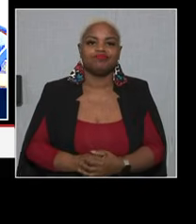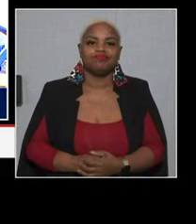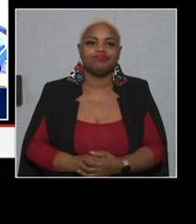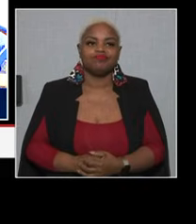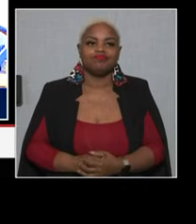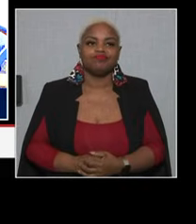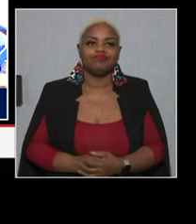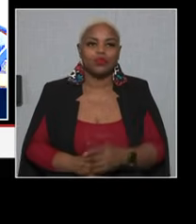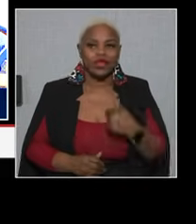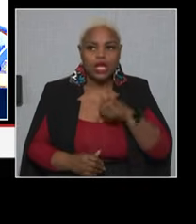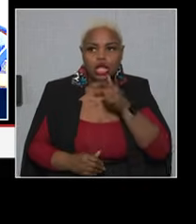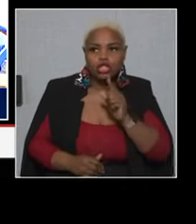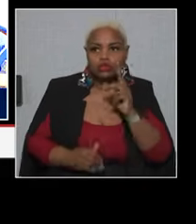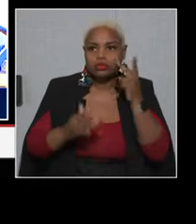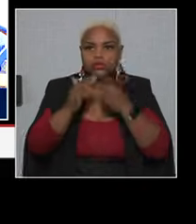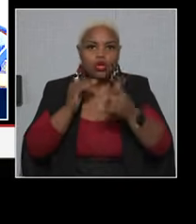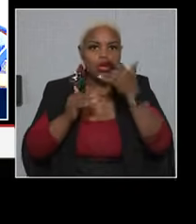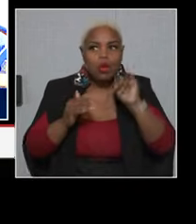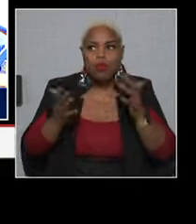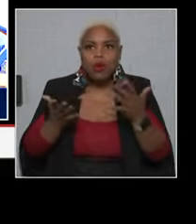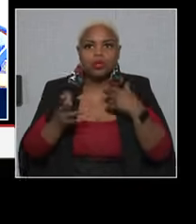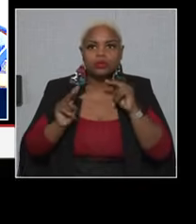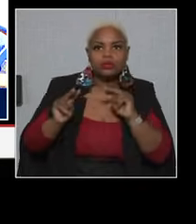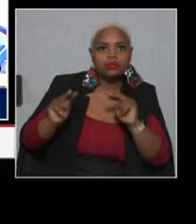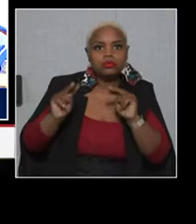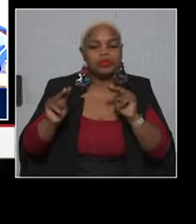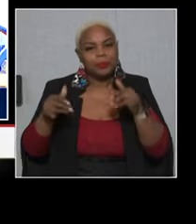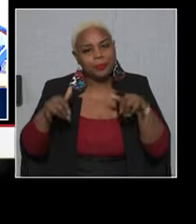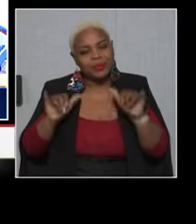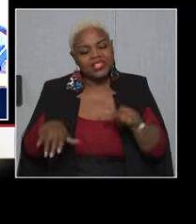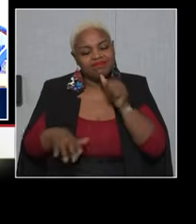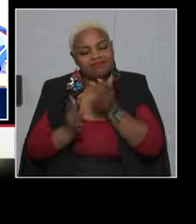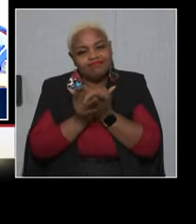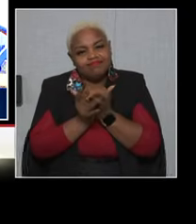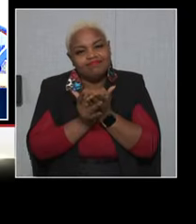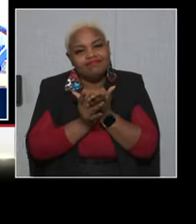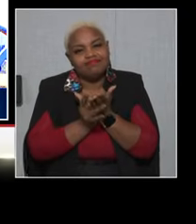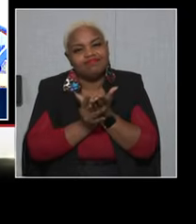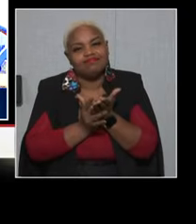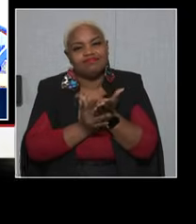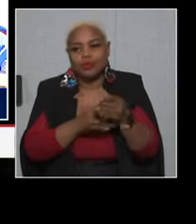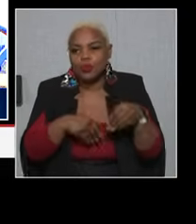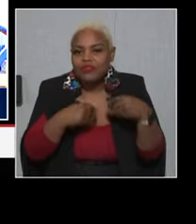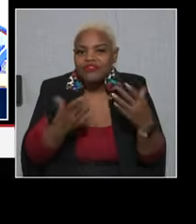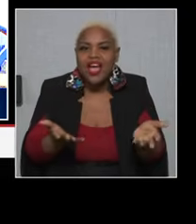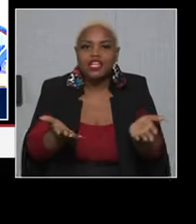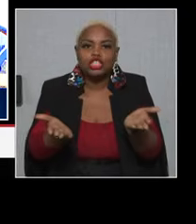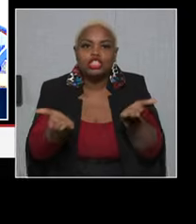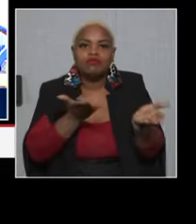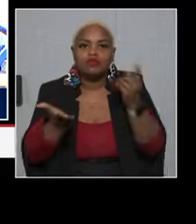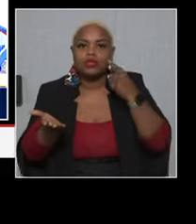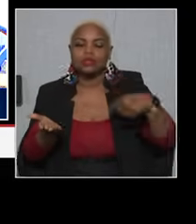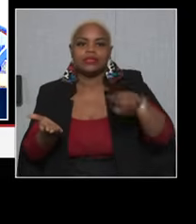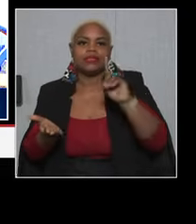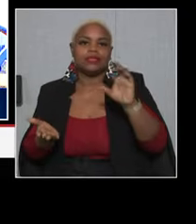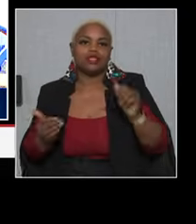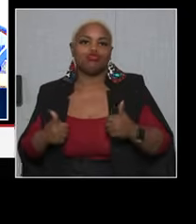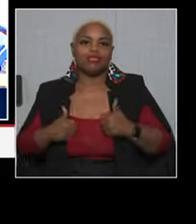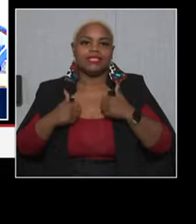continue to deliver for D.C. residents. So with all of those things, I'm proud to say